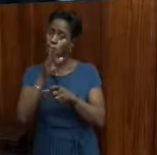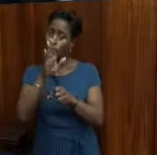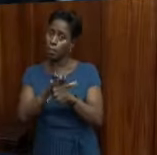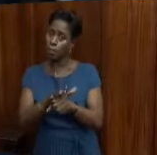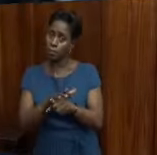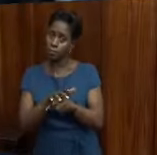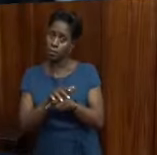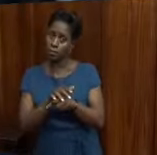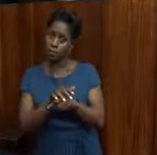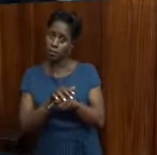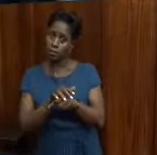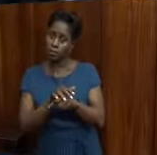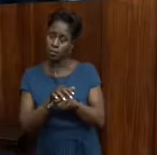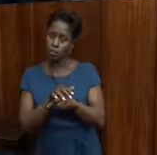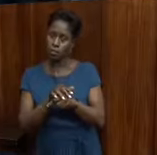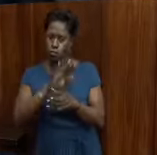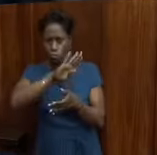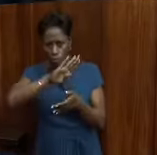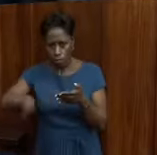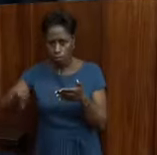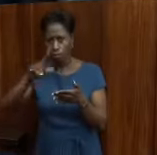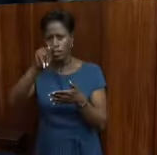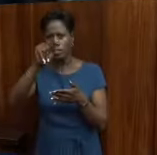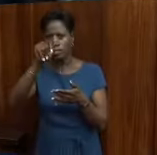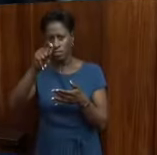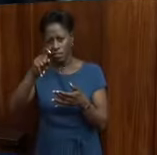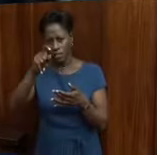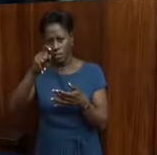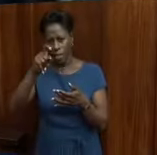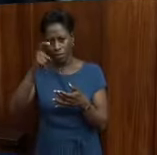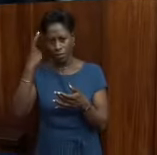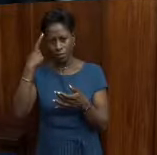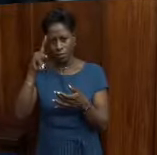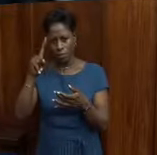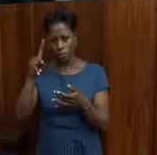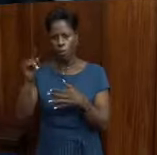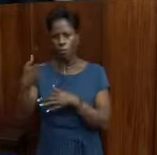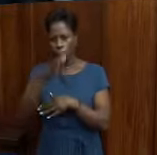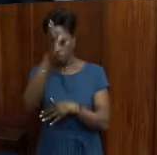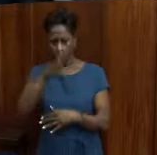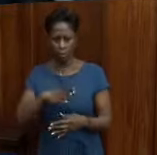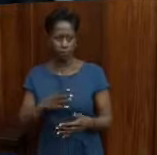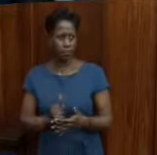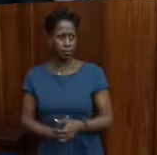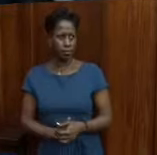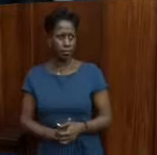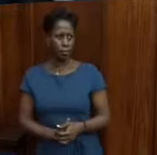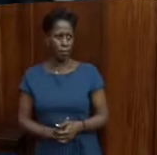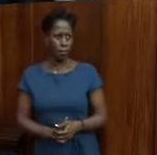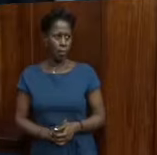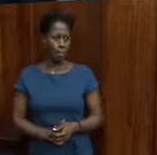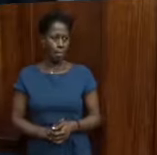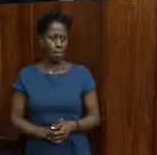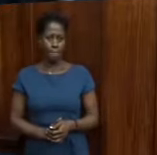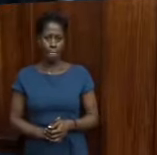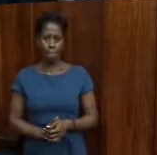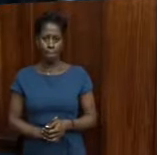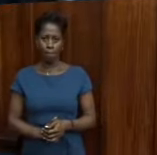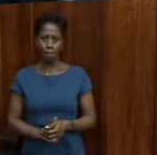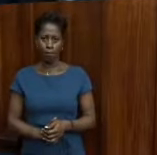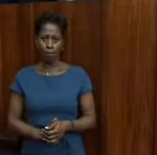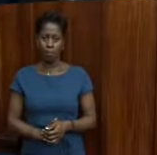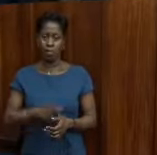150 tax on fuel for fisherfolk when market conditions permit. This year,